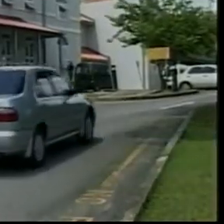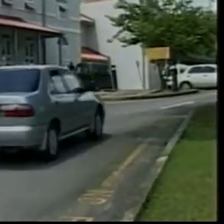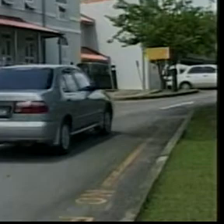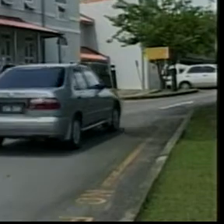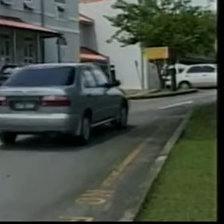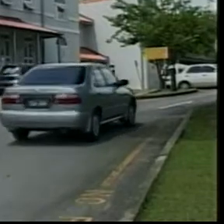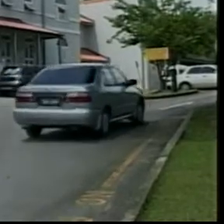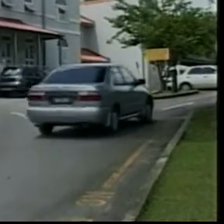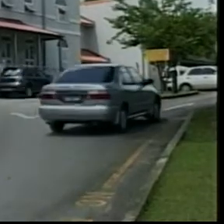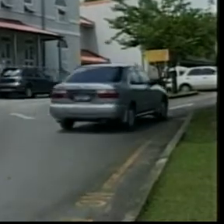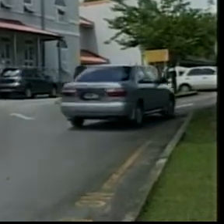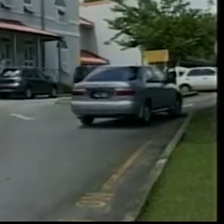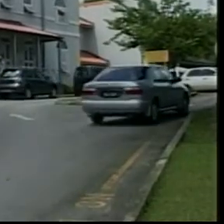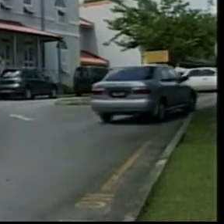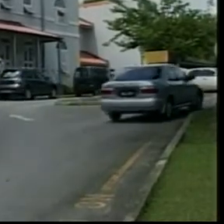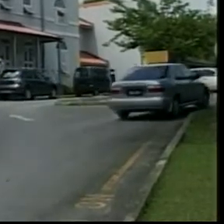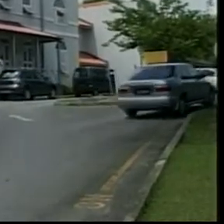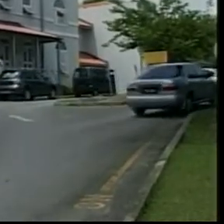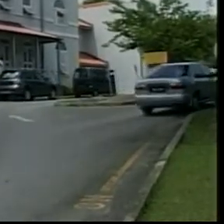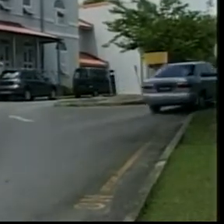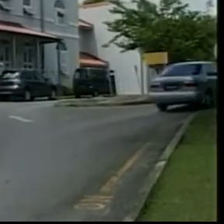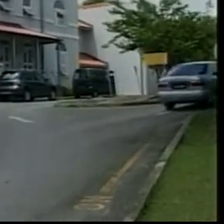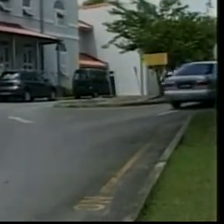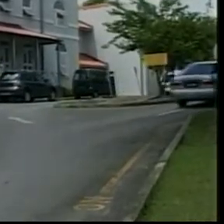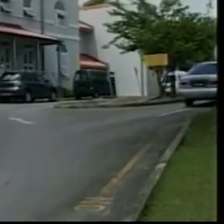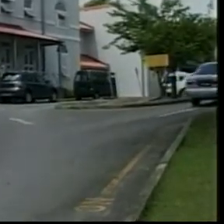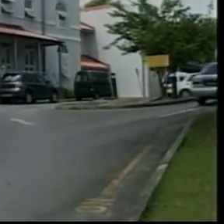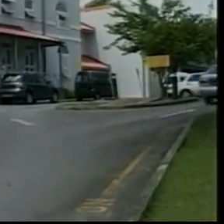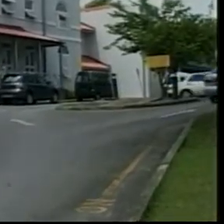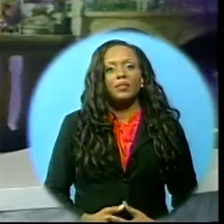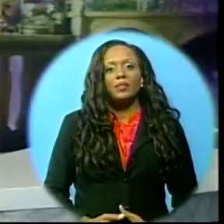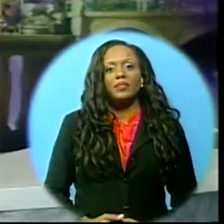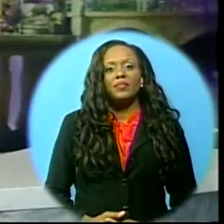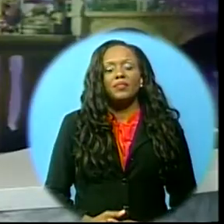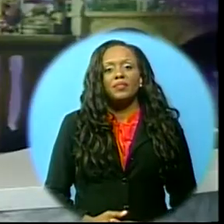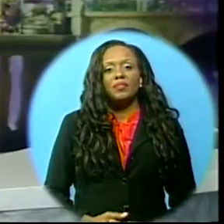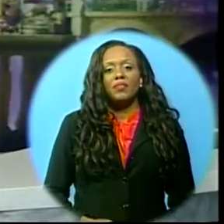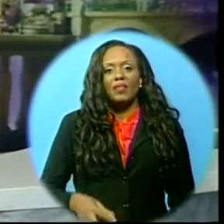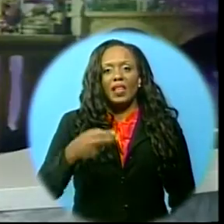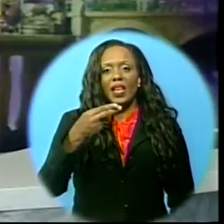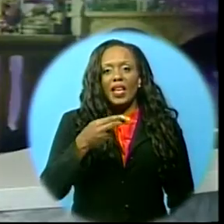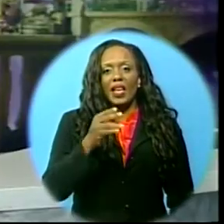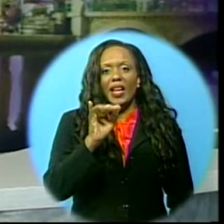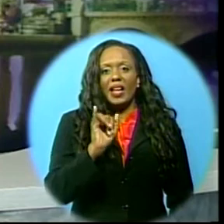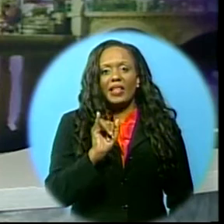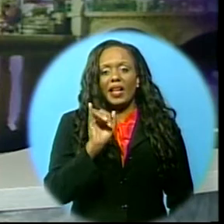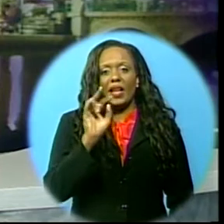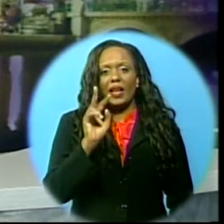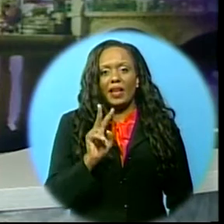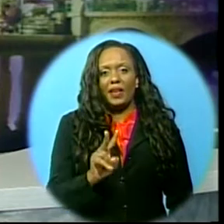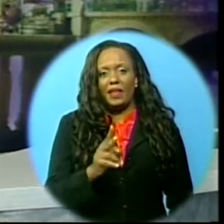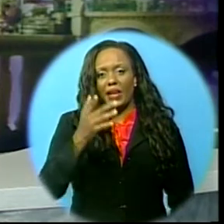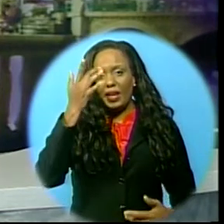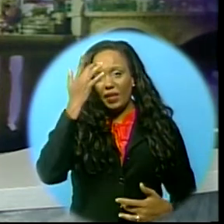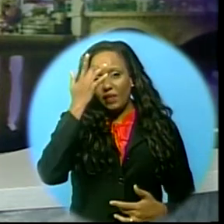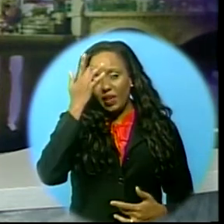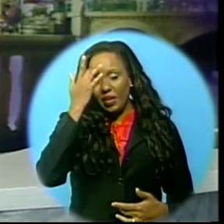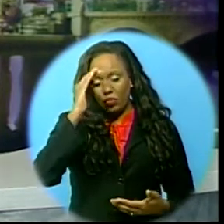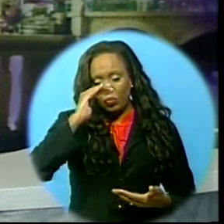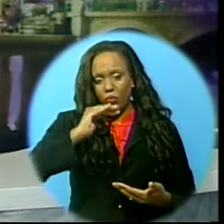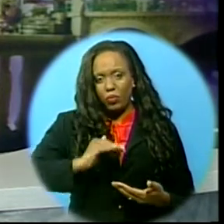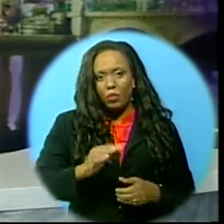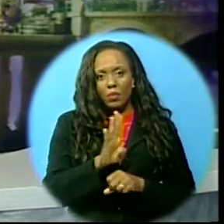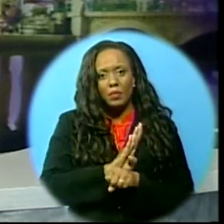put plans in place to deal with any eventuality tomorrow. Well, the rate of HIV infection has fallen